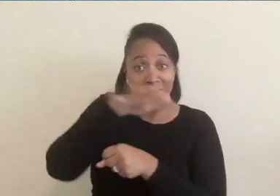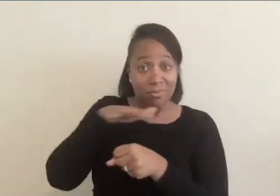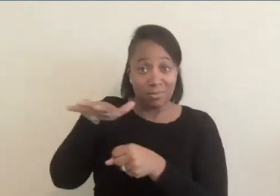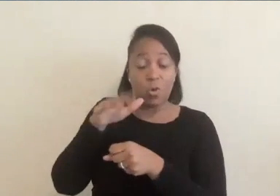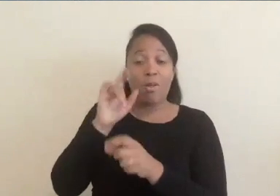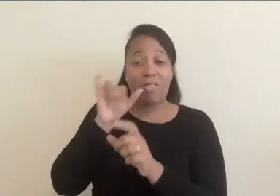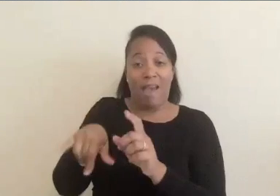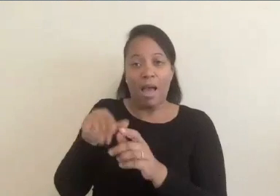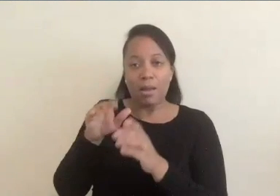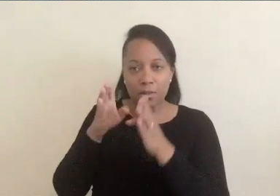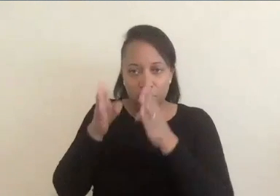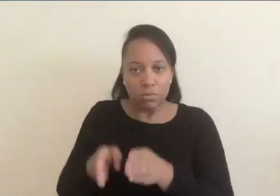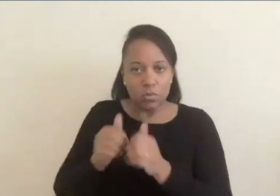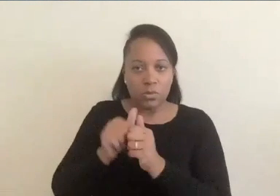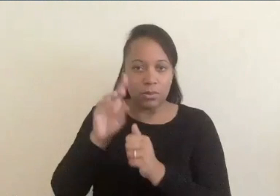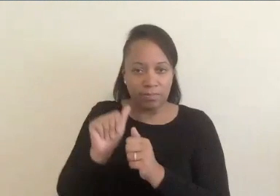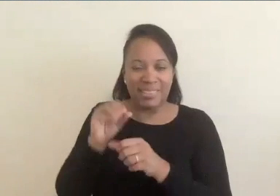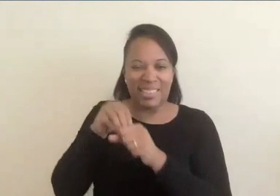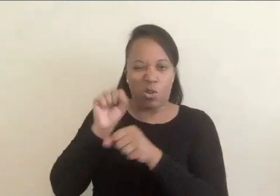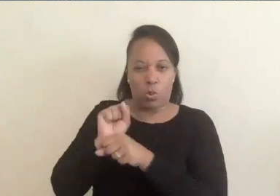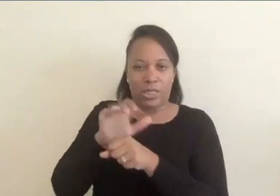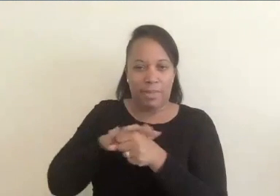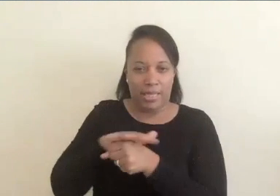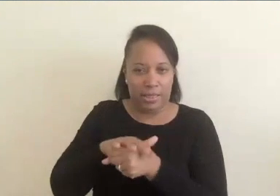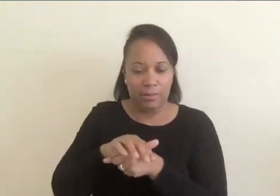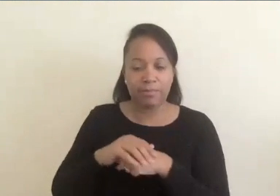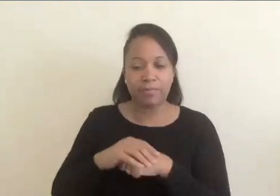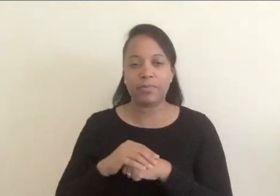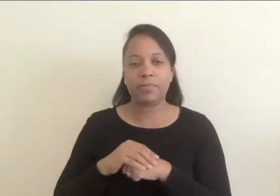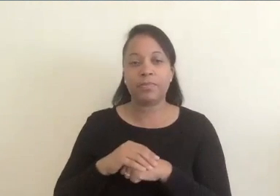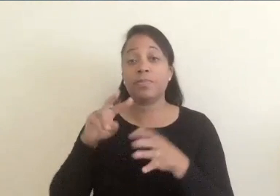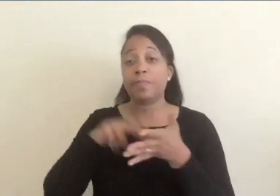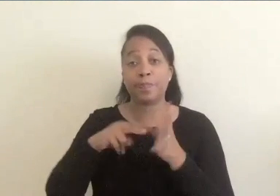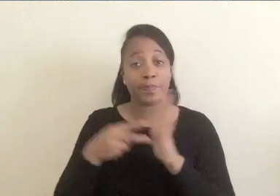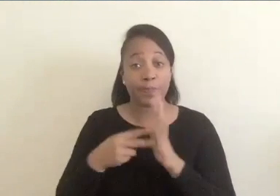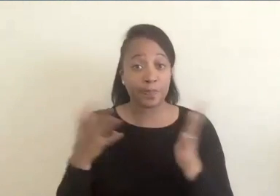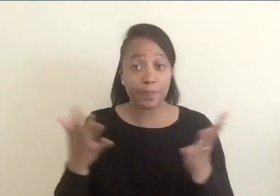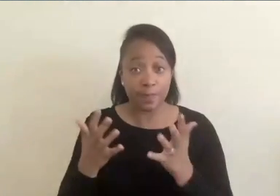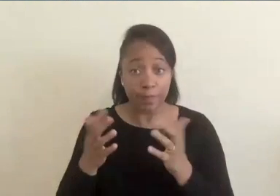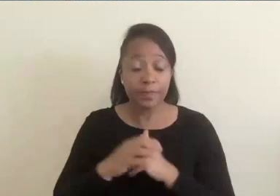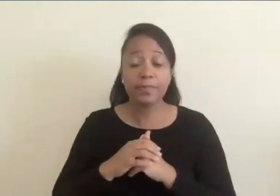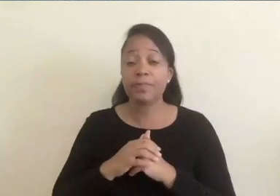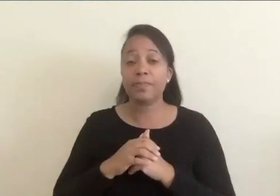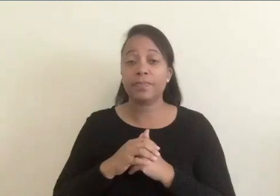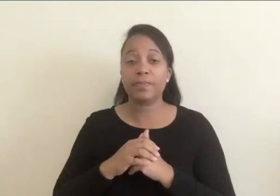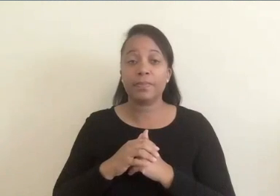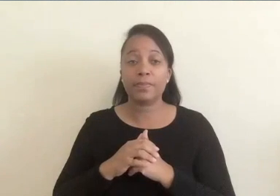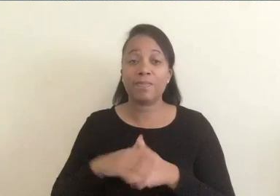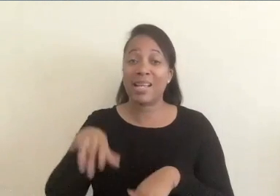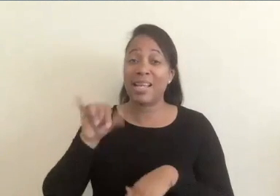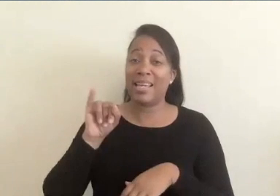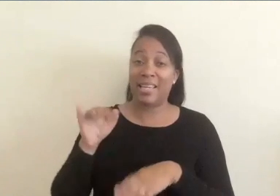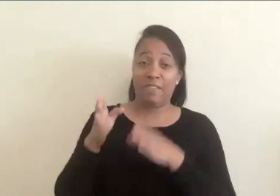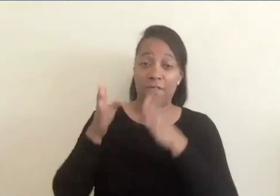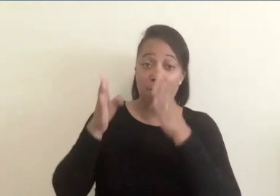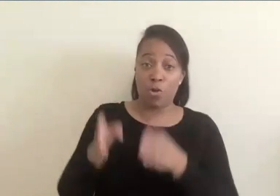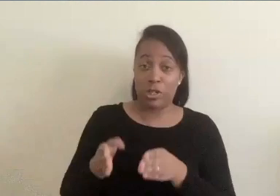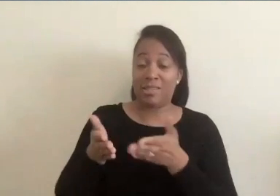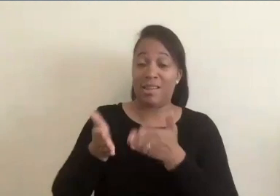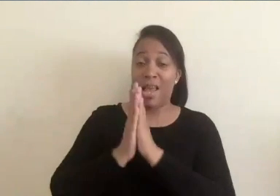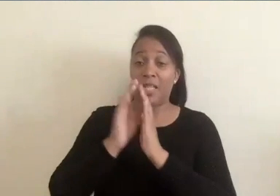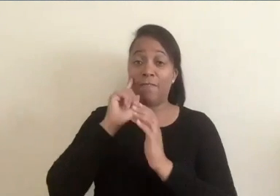or others in the workplace. So that means that, for example, if someone asked for